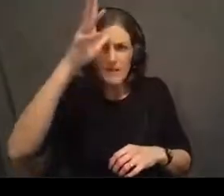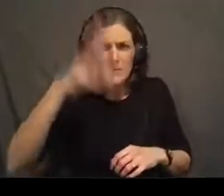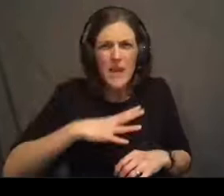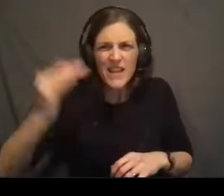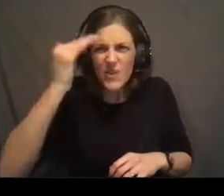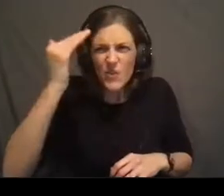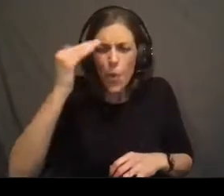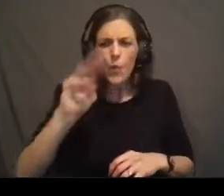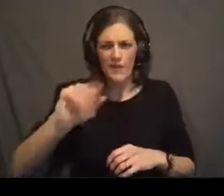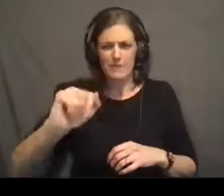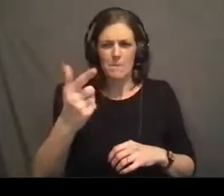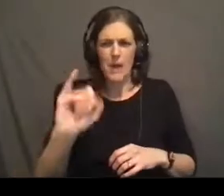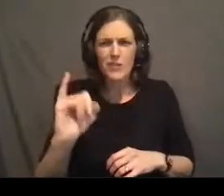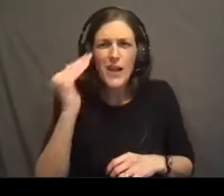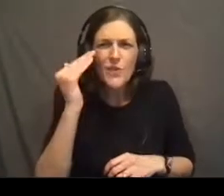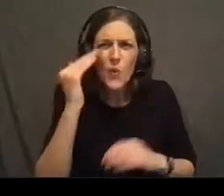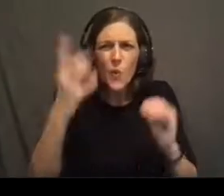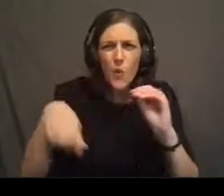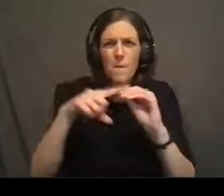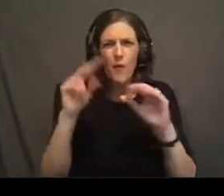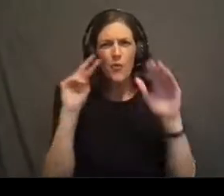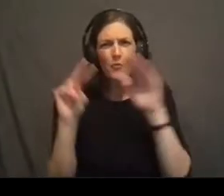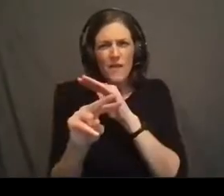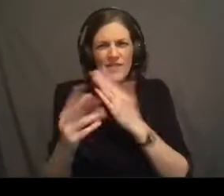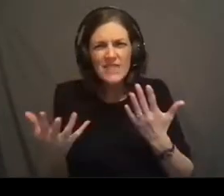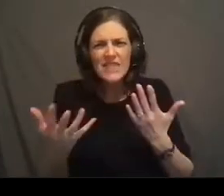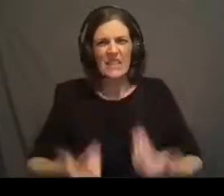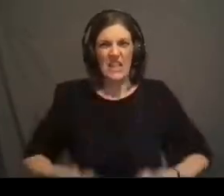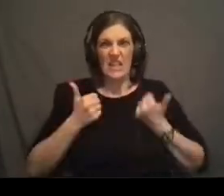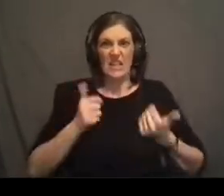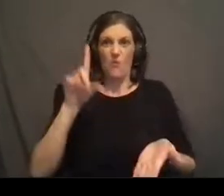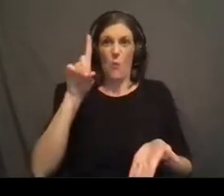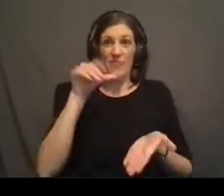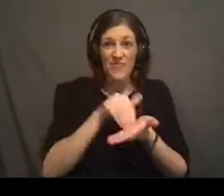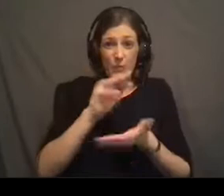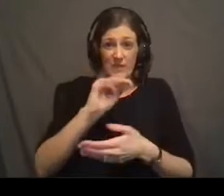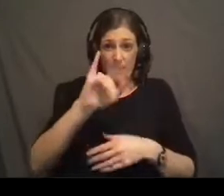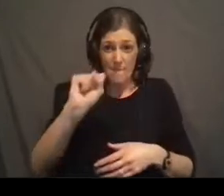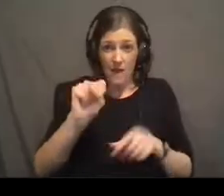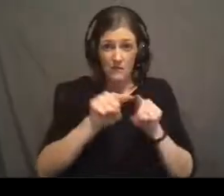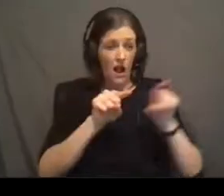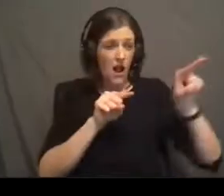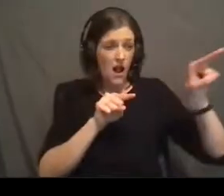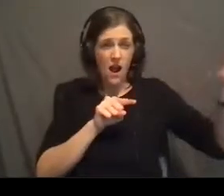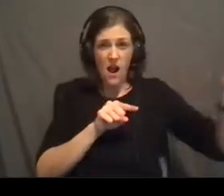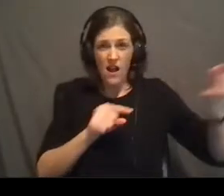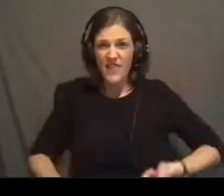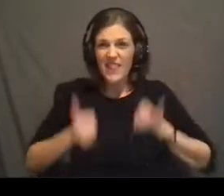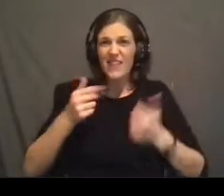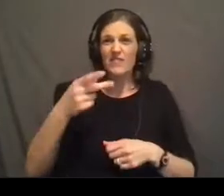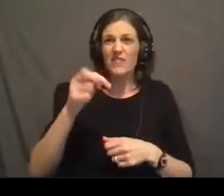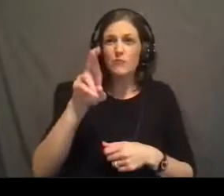these magi know about this prophecy? I mean, they live 1,000 miles away. They lived in